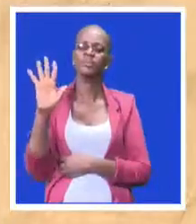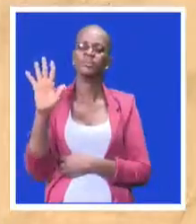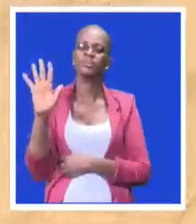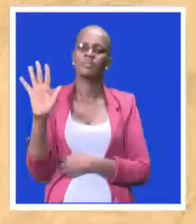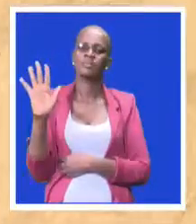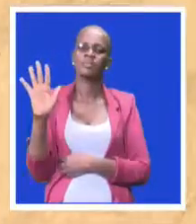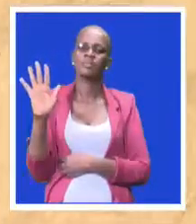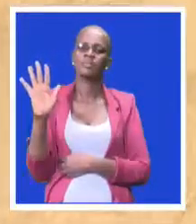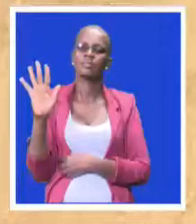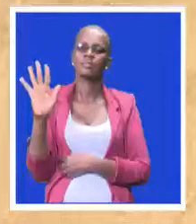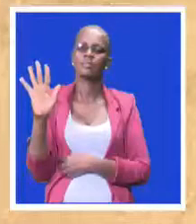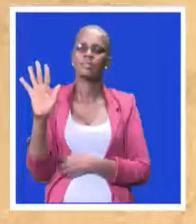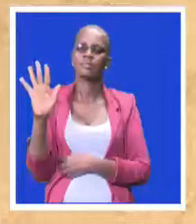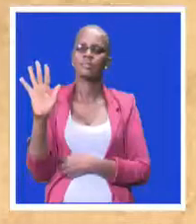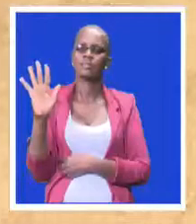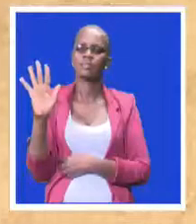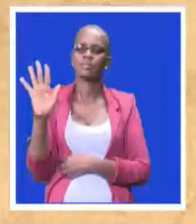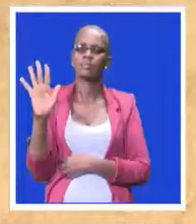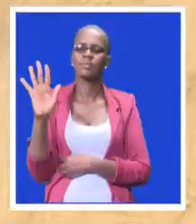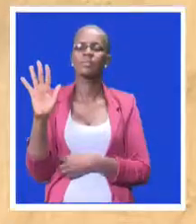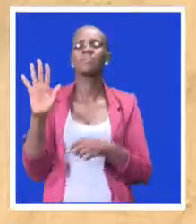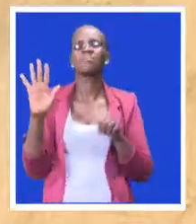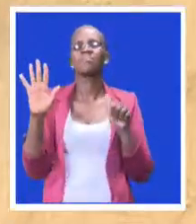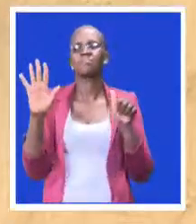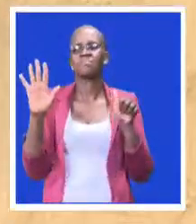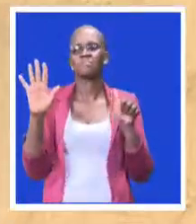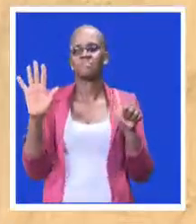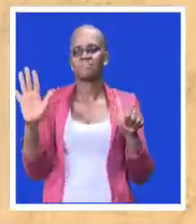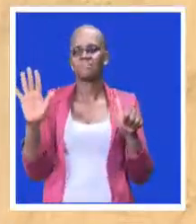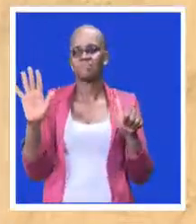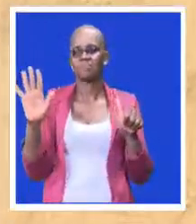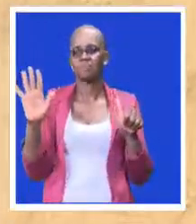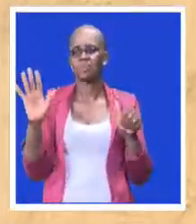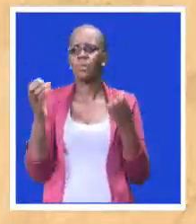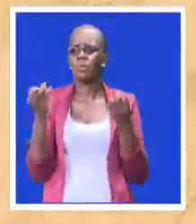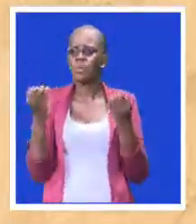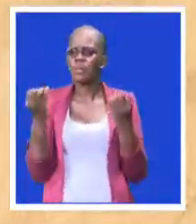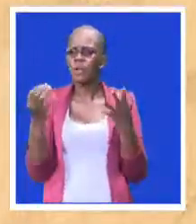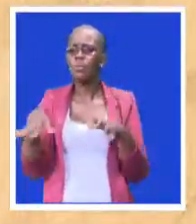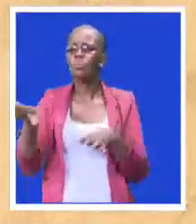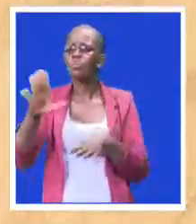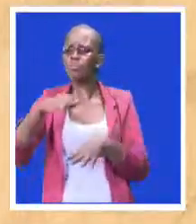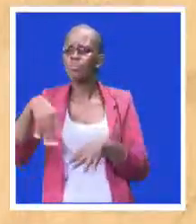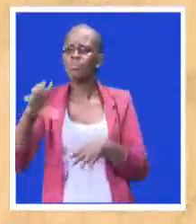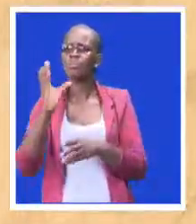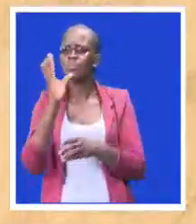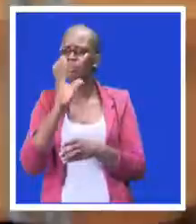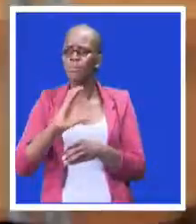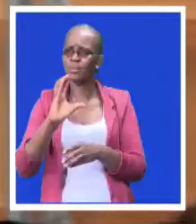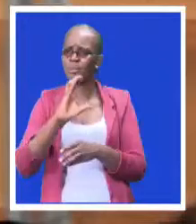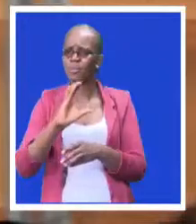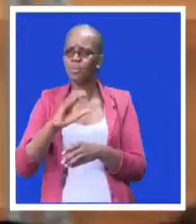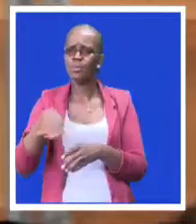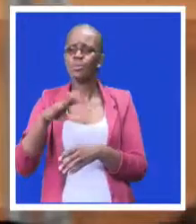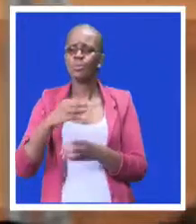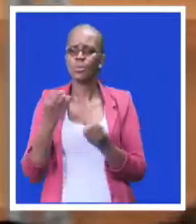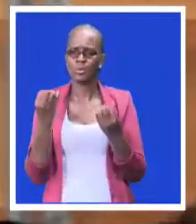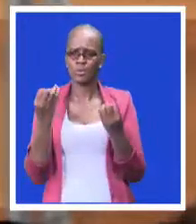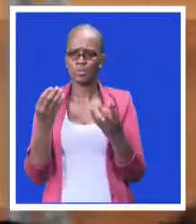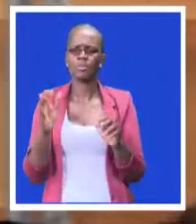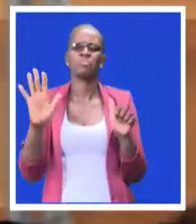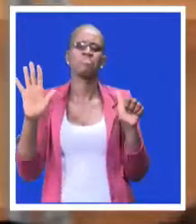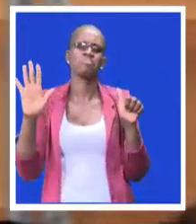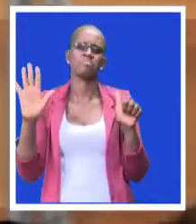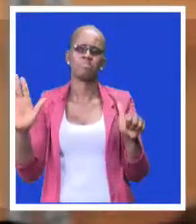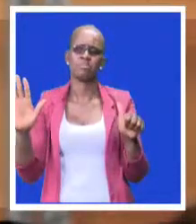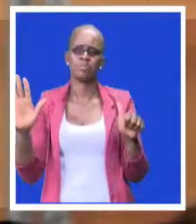5, and the last one, 6. So how many crayons do we have? 6 crayons. Can we count